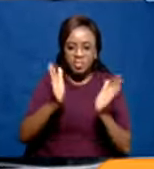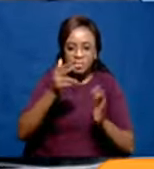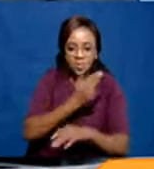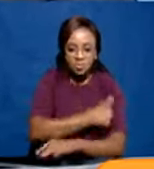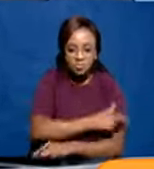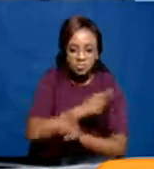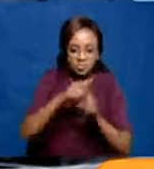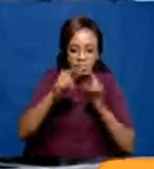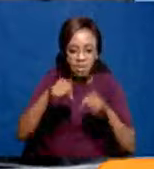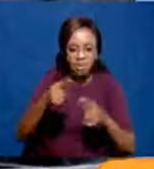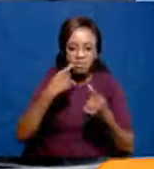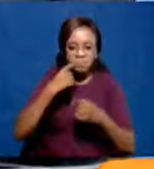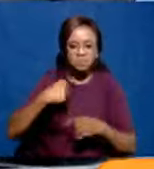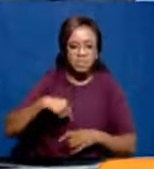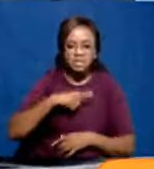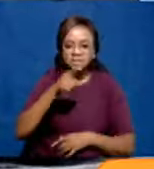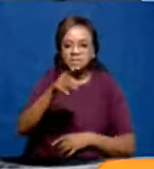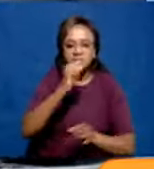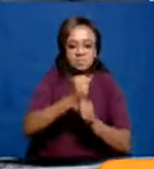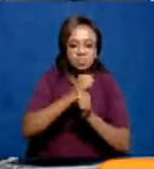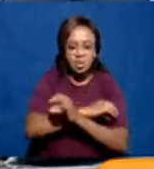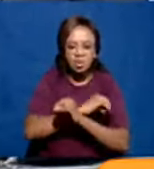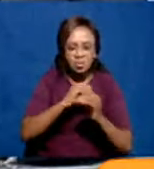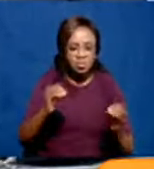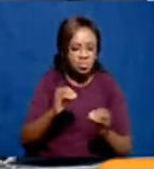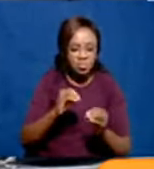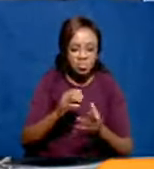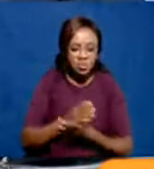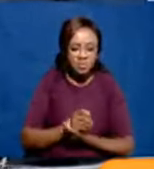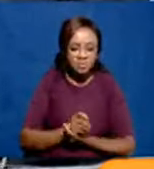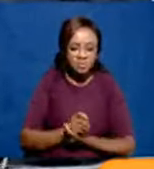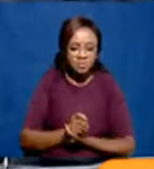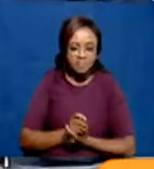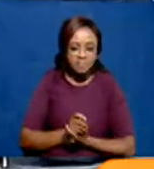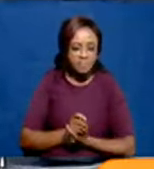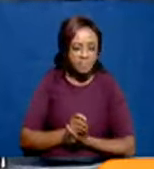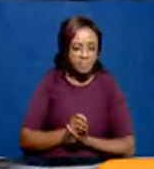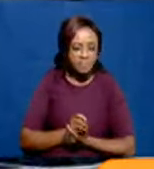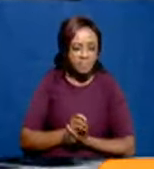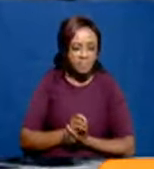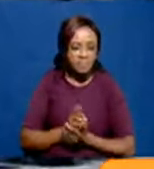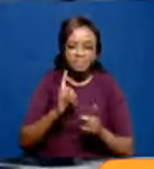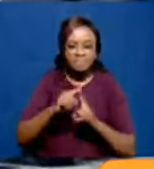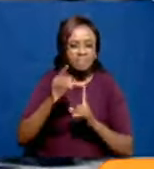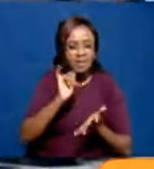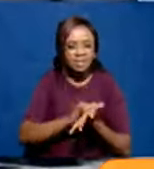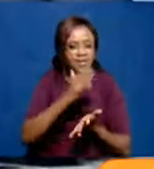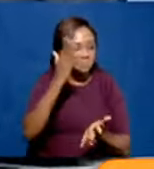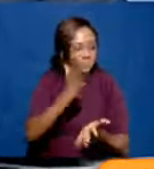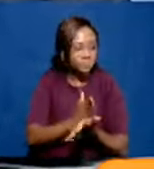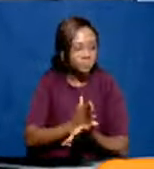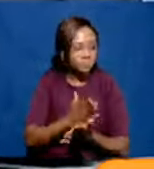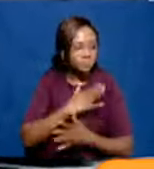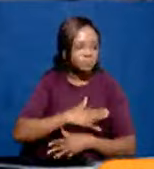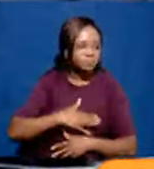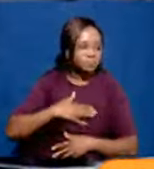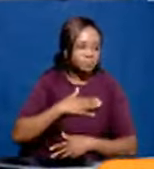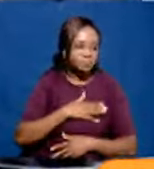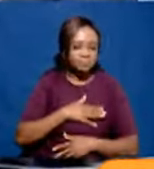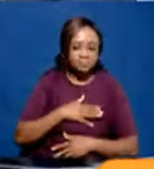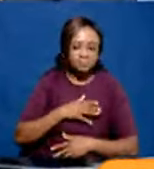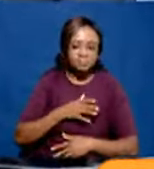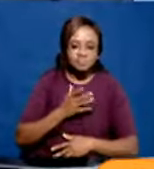sit here and tell us that they are not functional. But it's reality, delivering no service. It's reality. And that's why they chose somebody from private sector. Let us be fair.